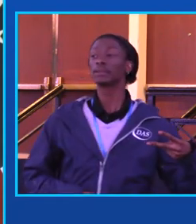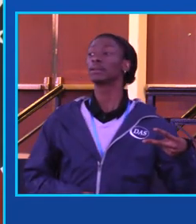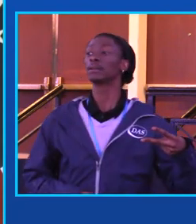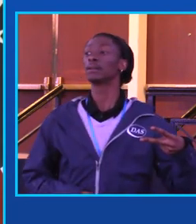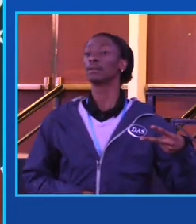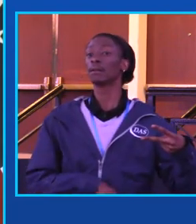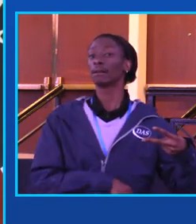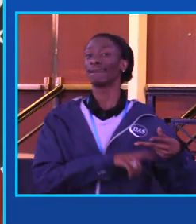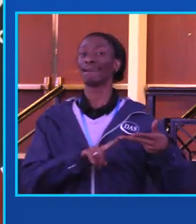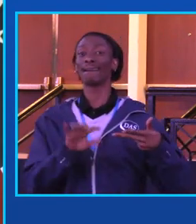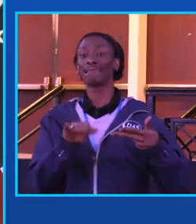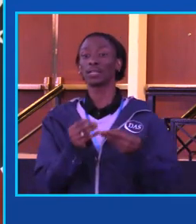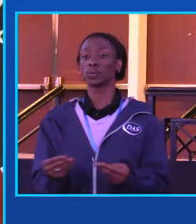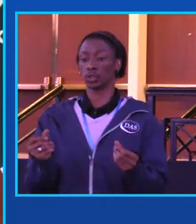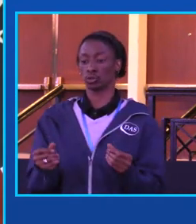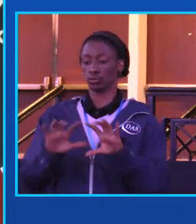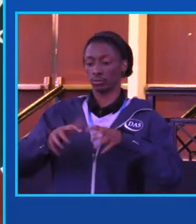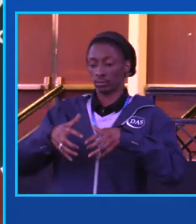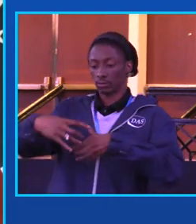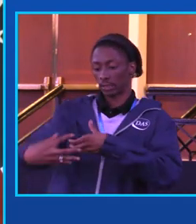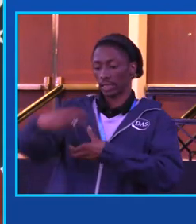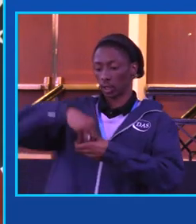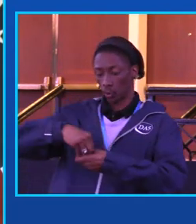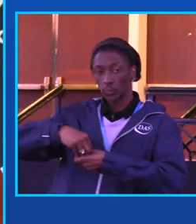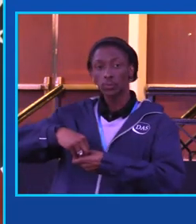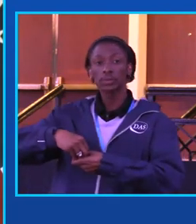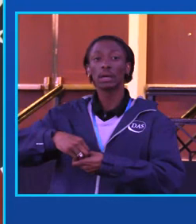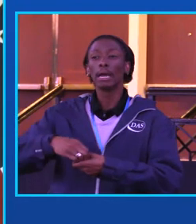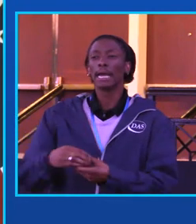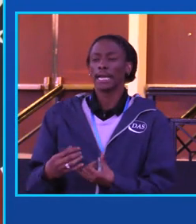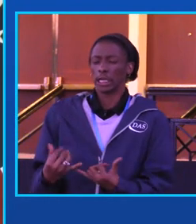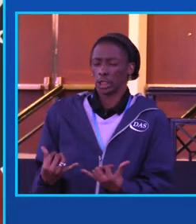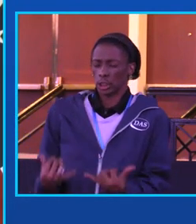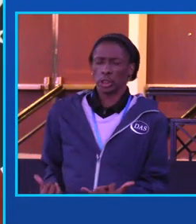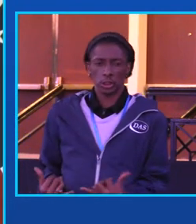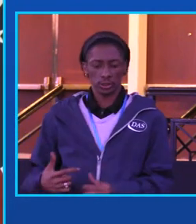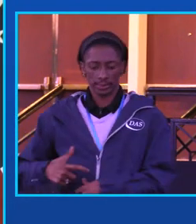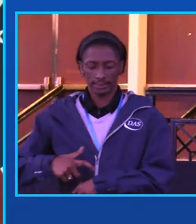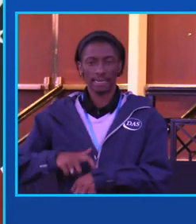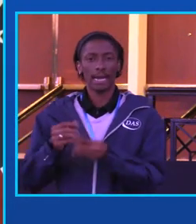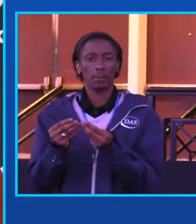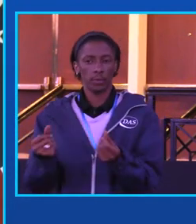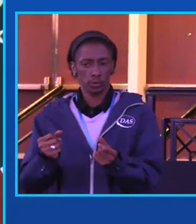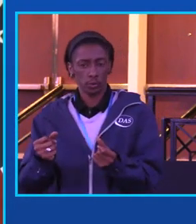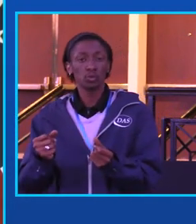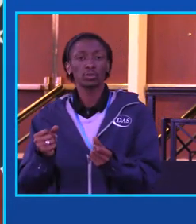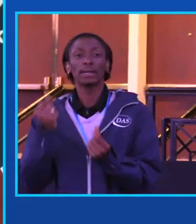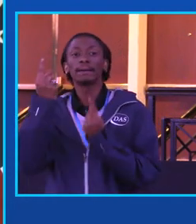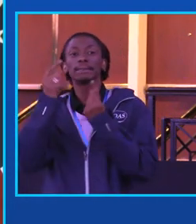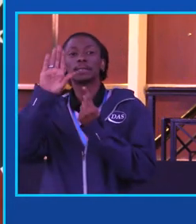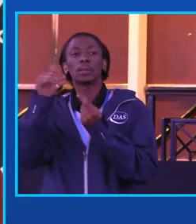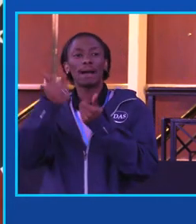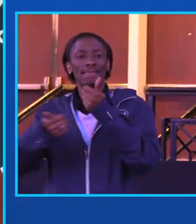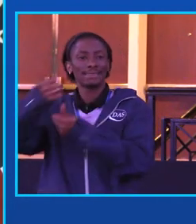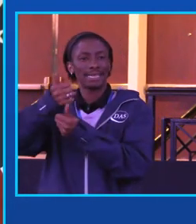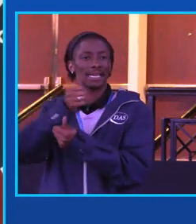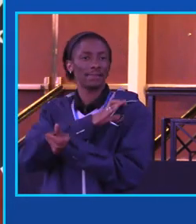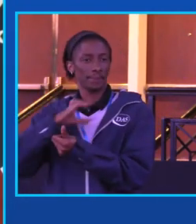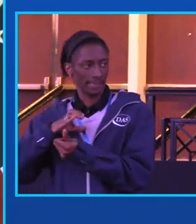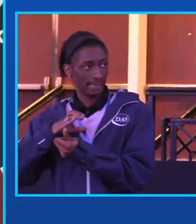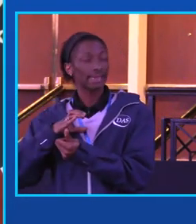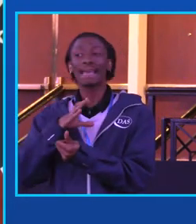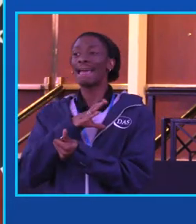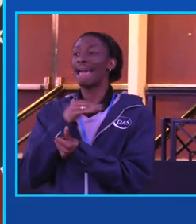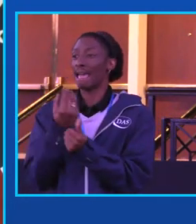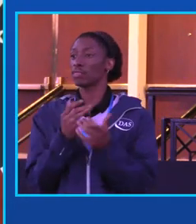Resolutions Committee, this resolutions packet includes an urgently timed resolution considered by the Executive Committee at its